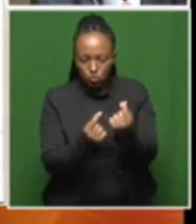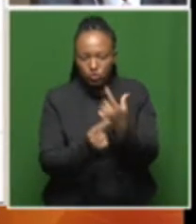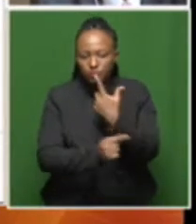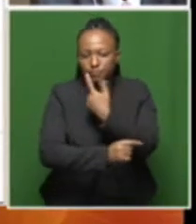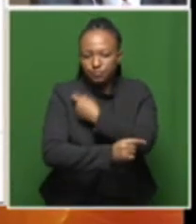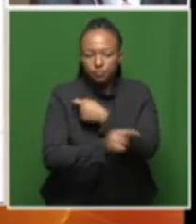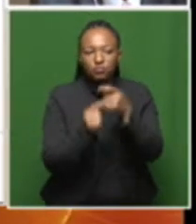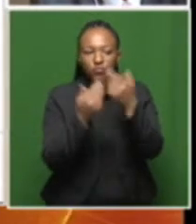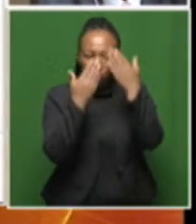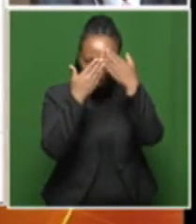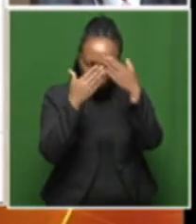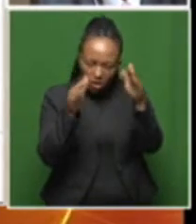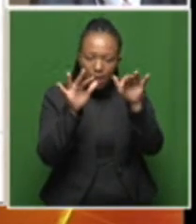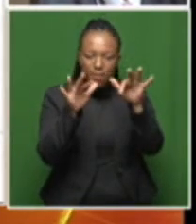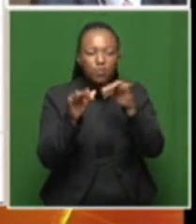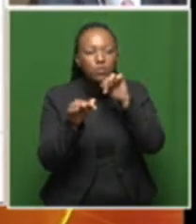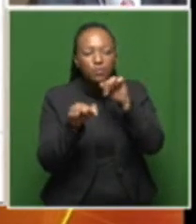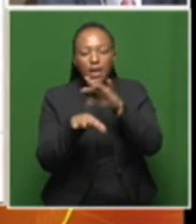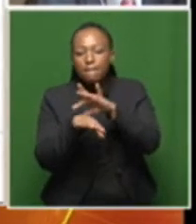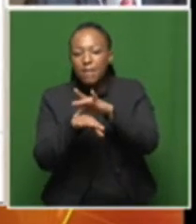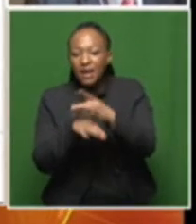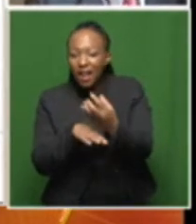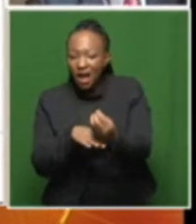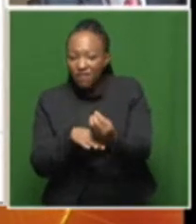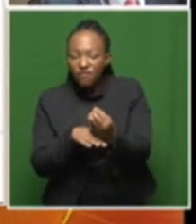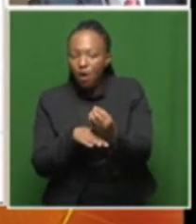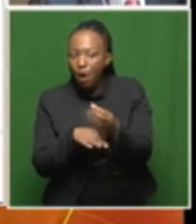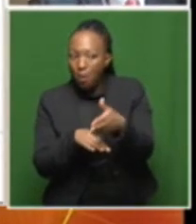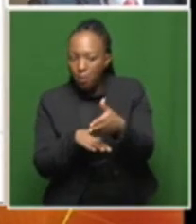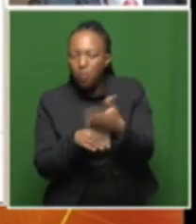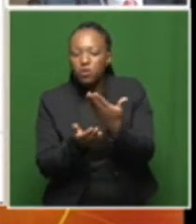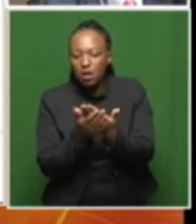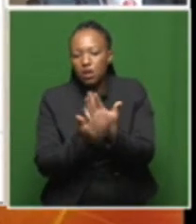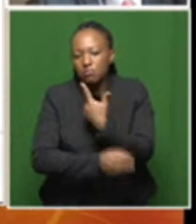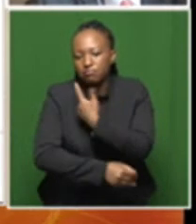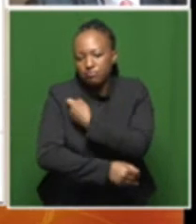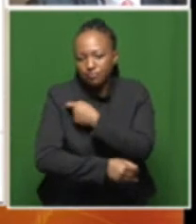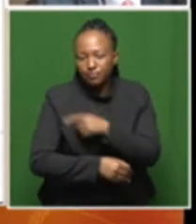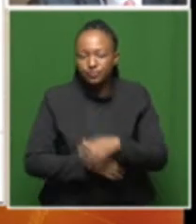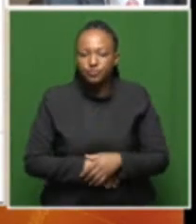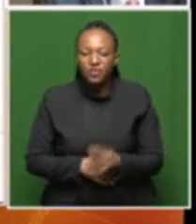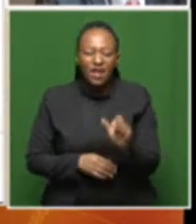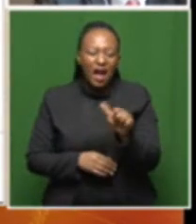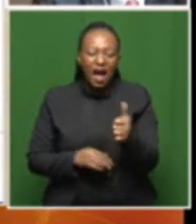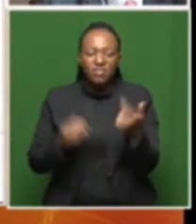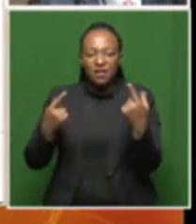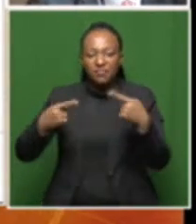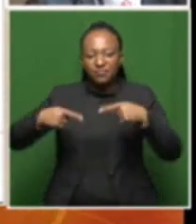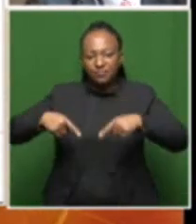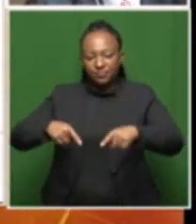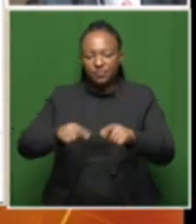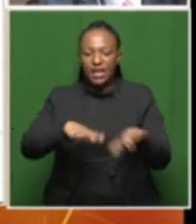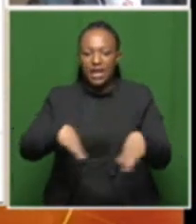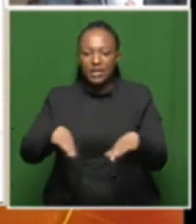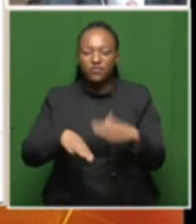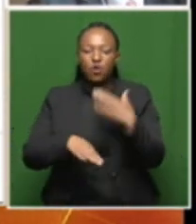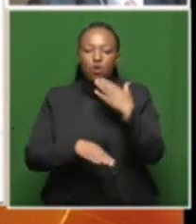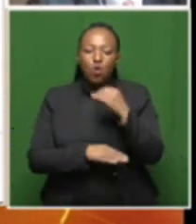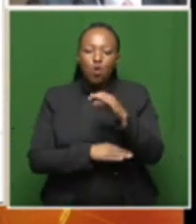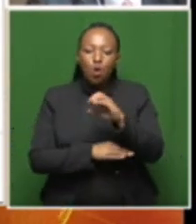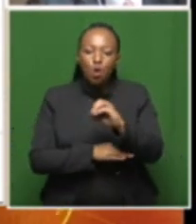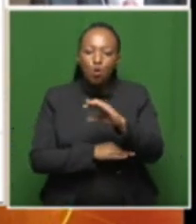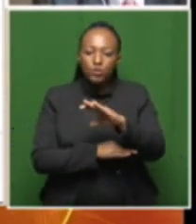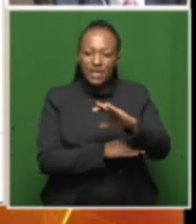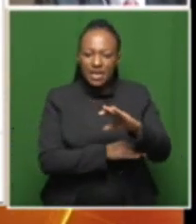general public who are uninsured as well. Then there are two parallel activities in the occupational health stream. This